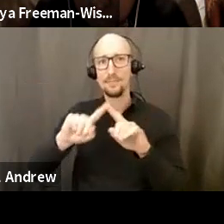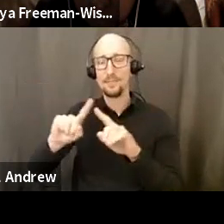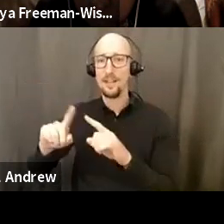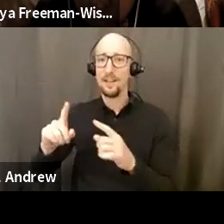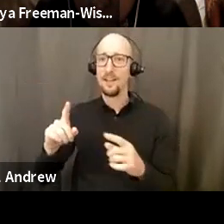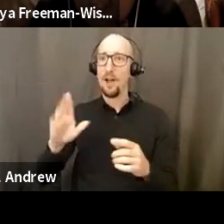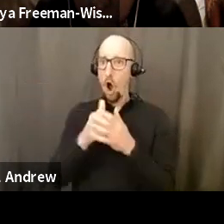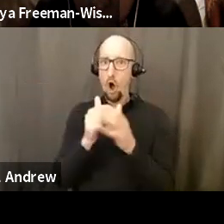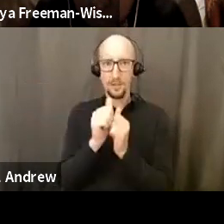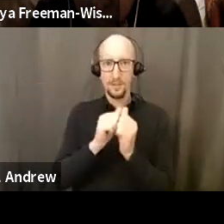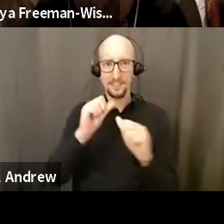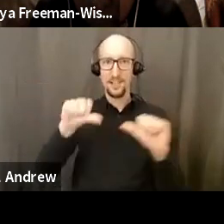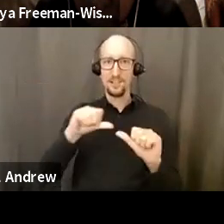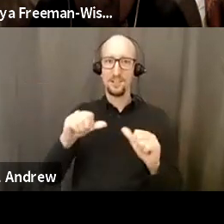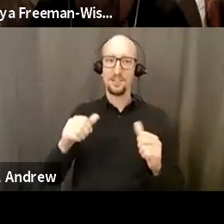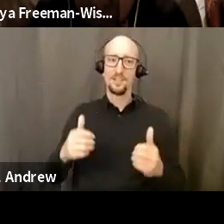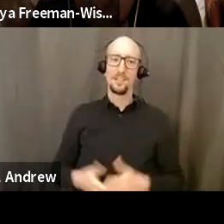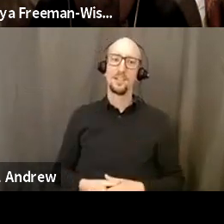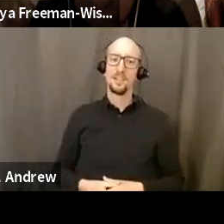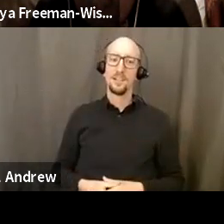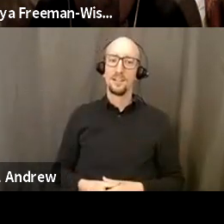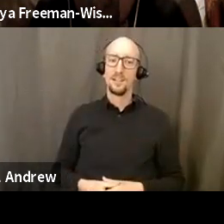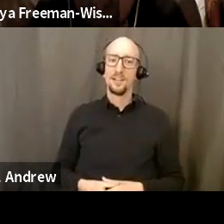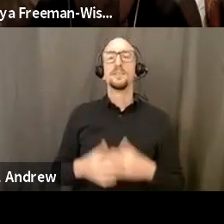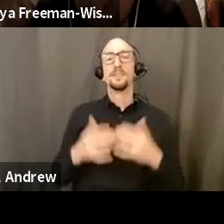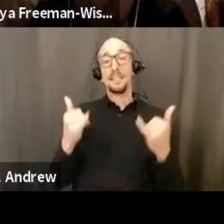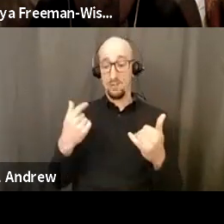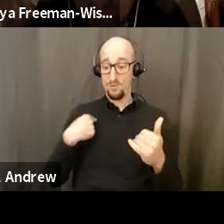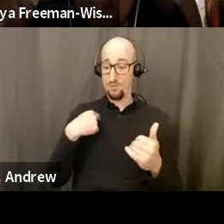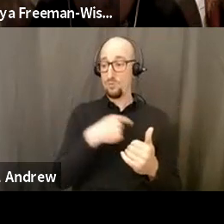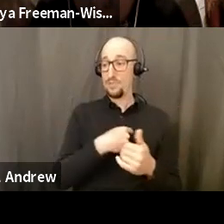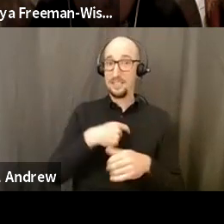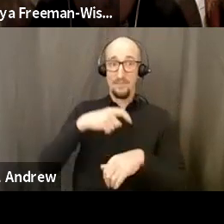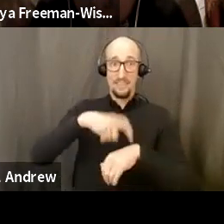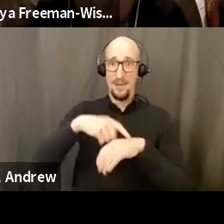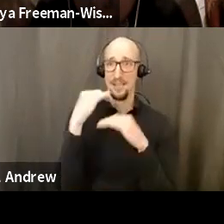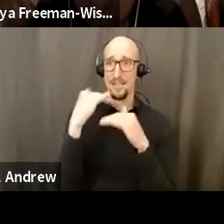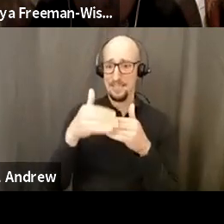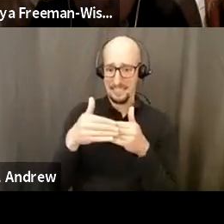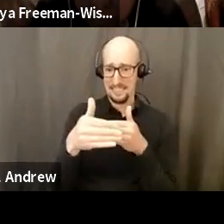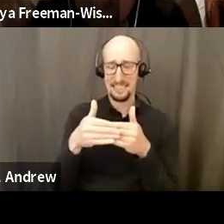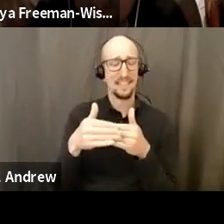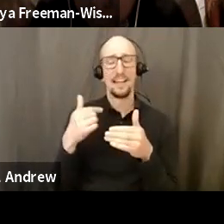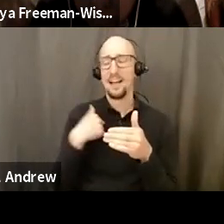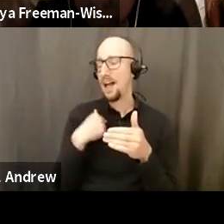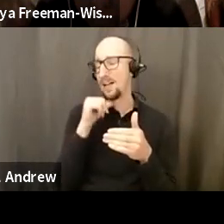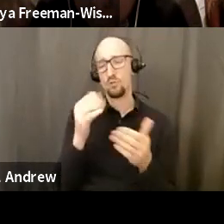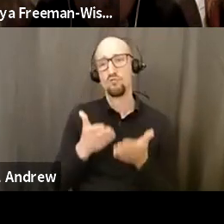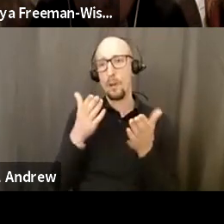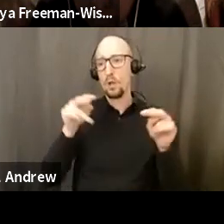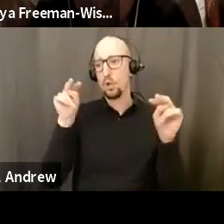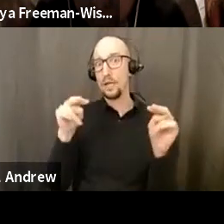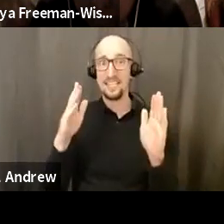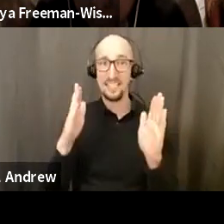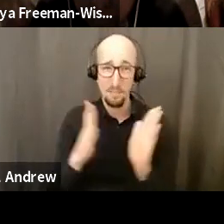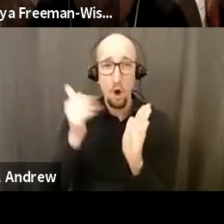I would, especially with the limited time left, encourage us not to look at pools that are even